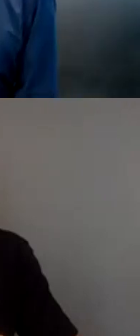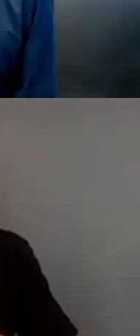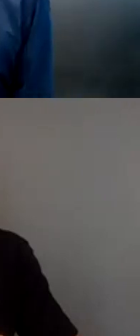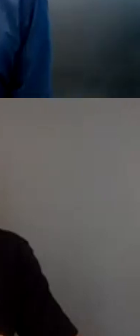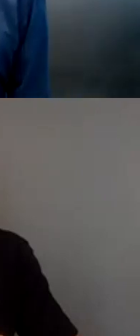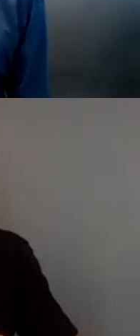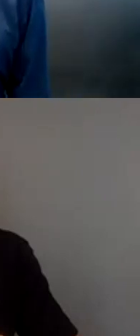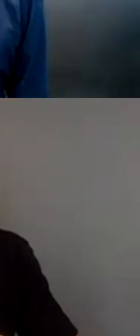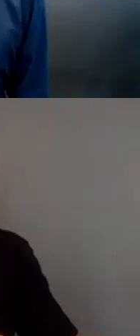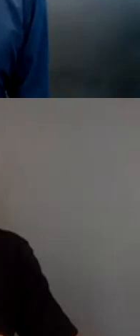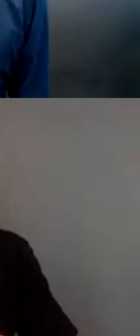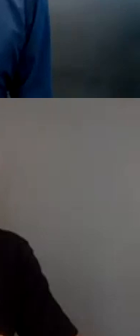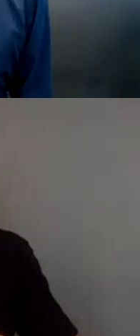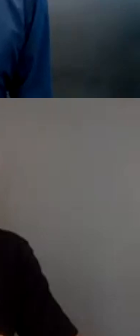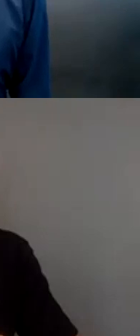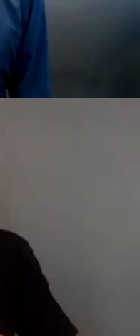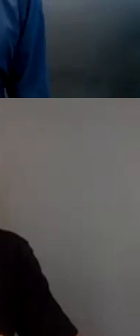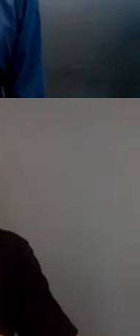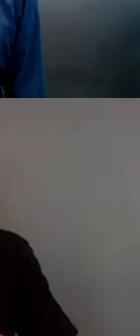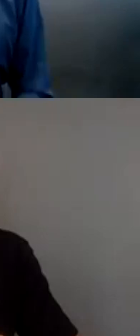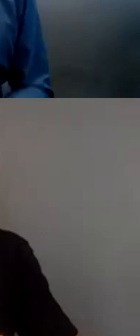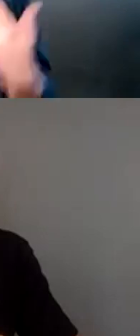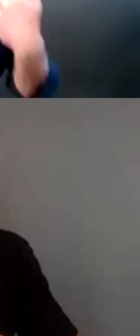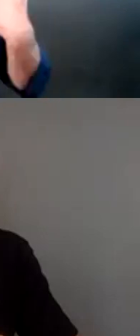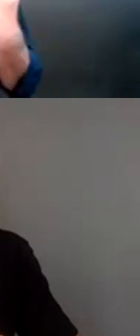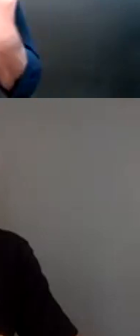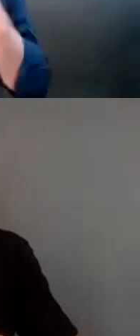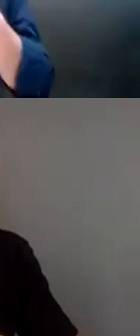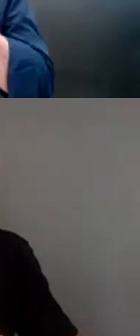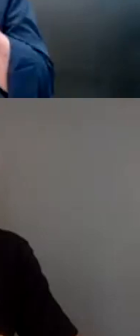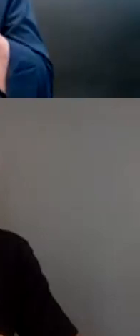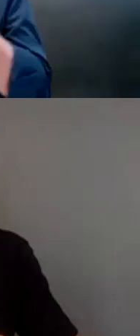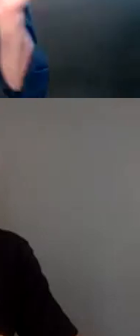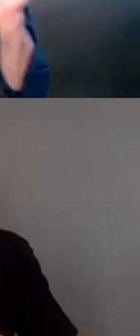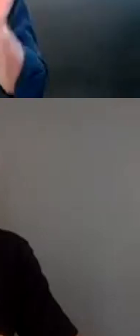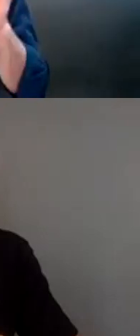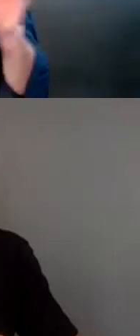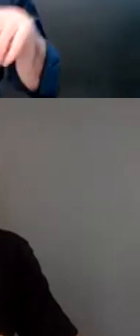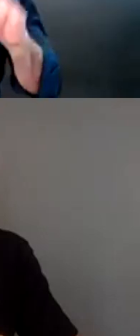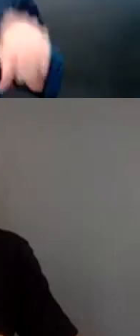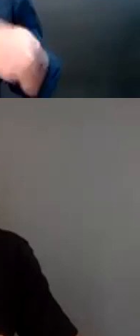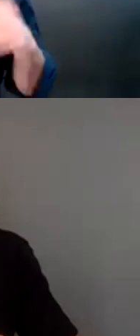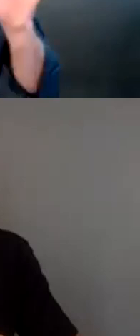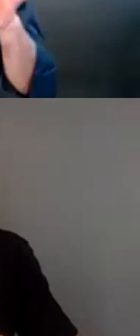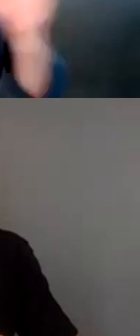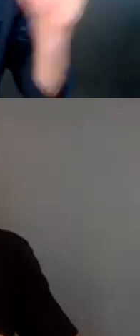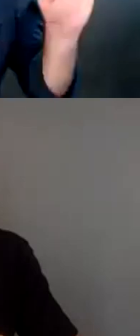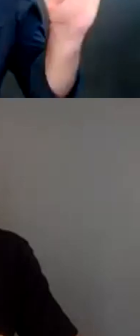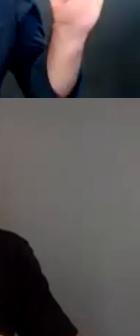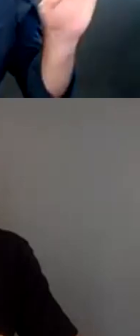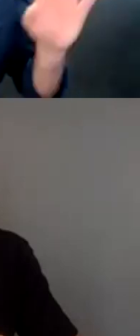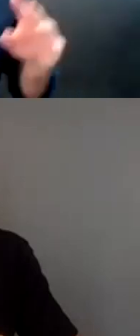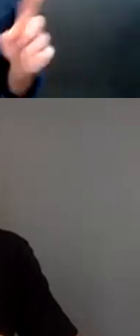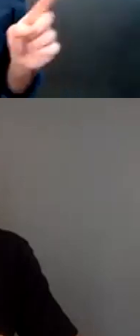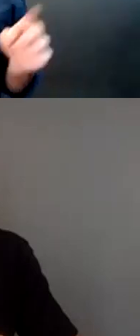science model. I didn't have enough time to show it today, but it's all freely available. And what we're trying to do is support organizations to pick